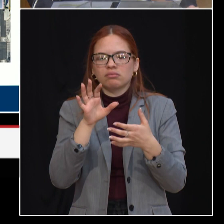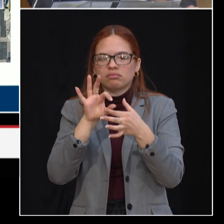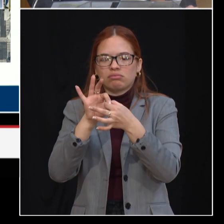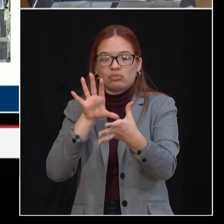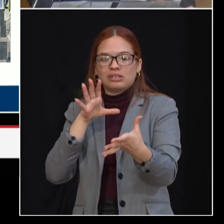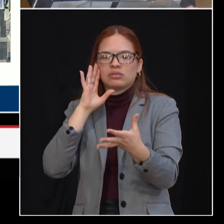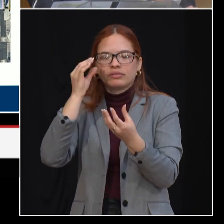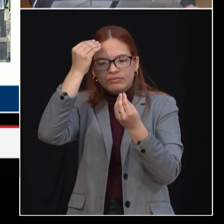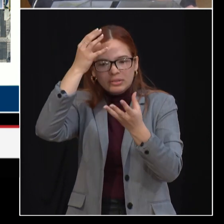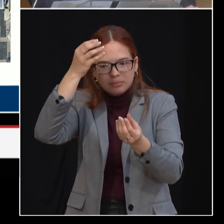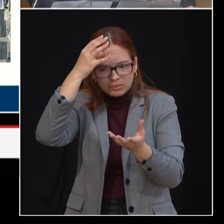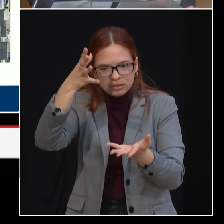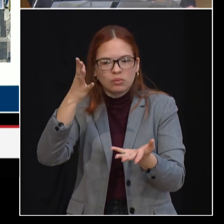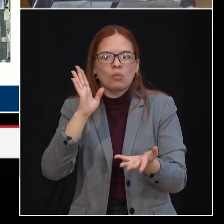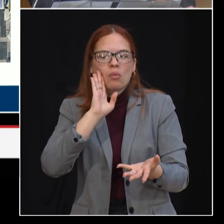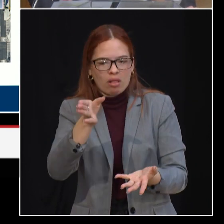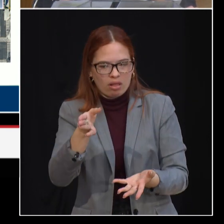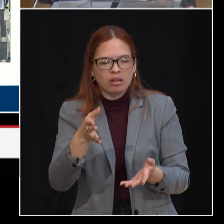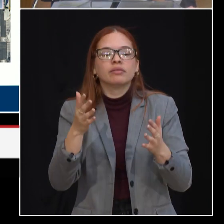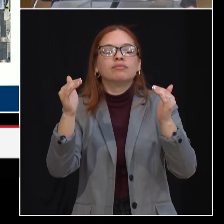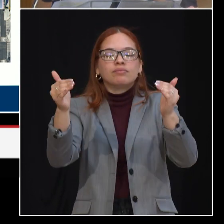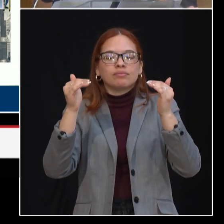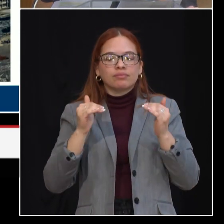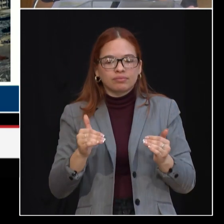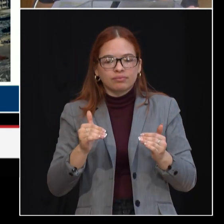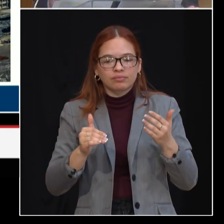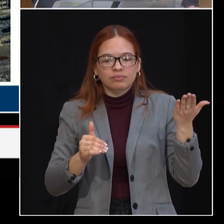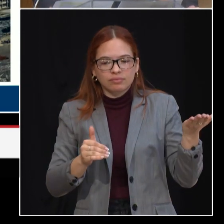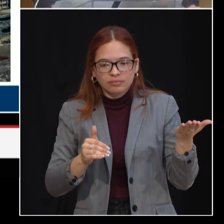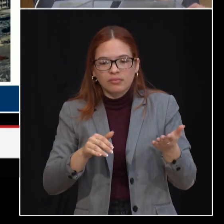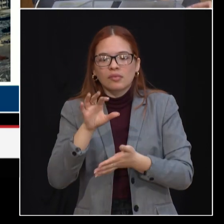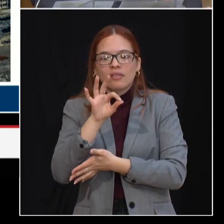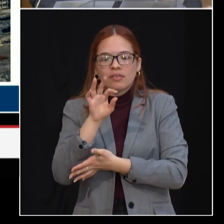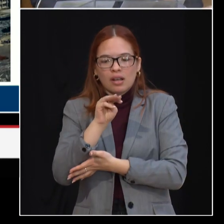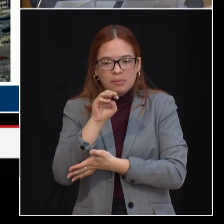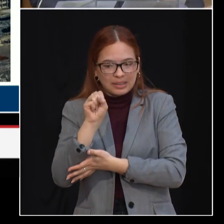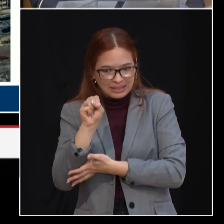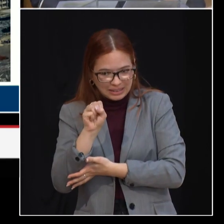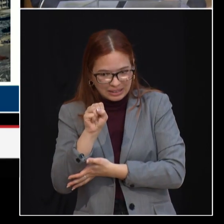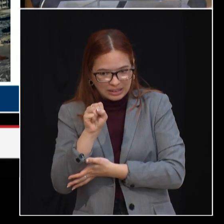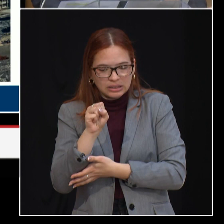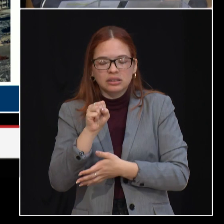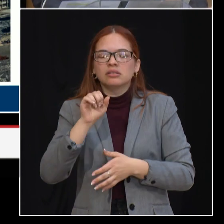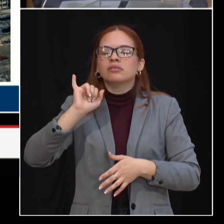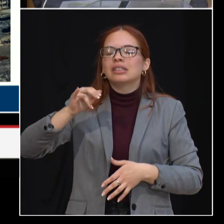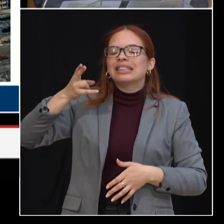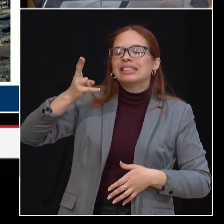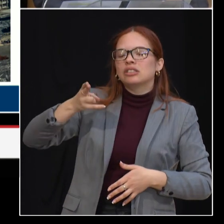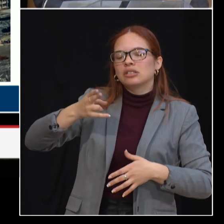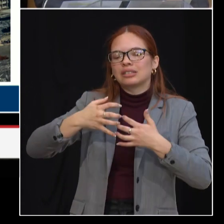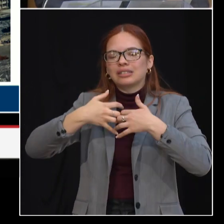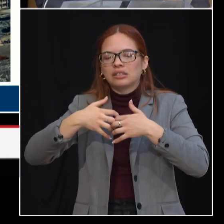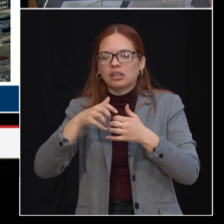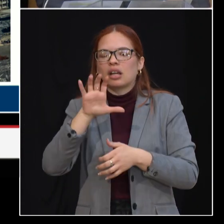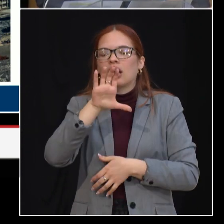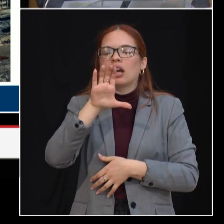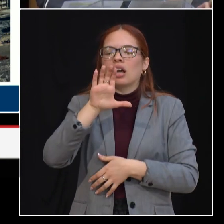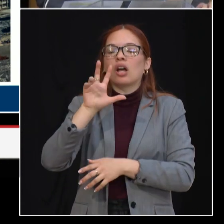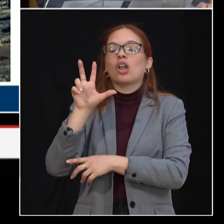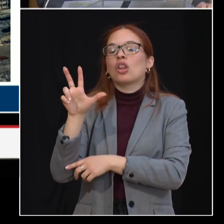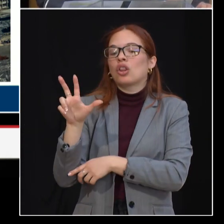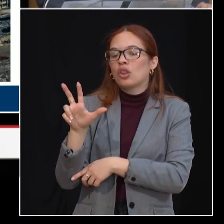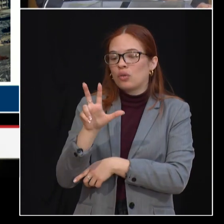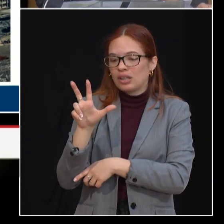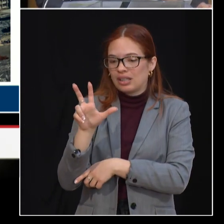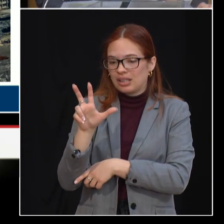up, we have the FEMS site. This is the historic Engine Company 3, which also houses